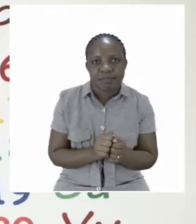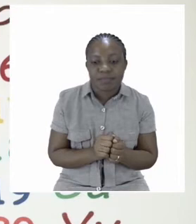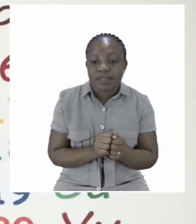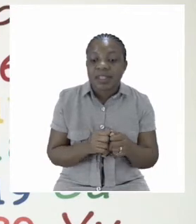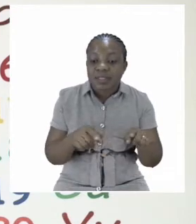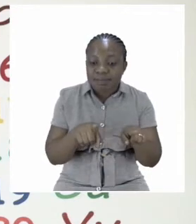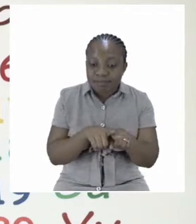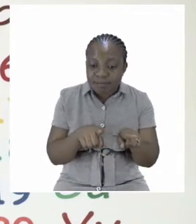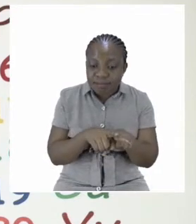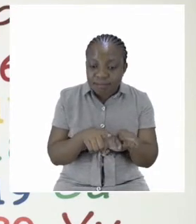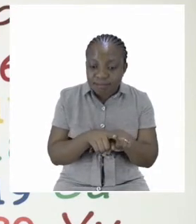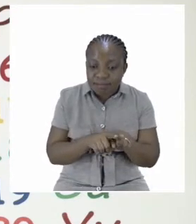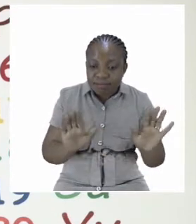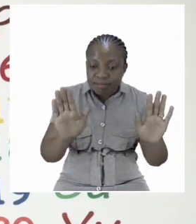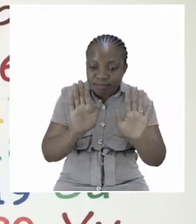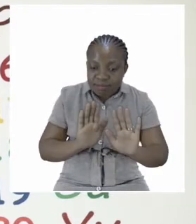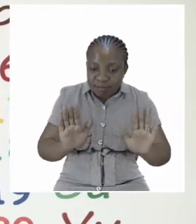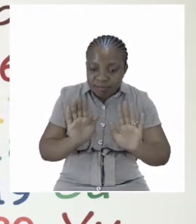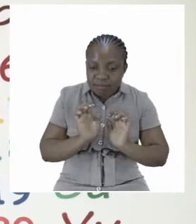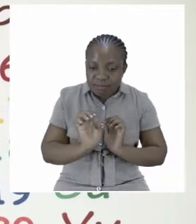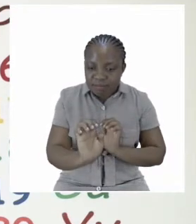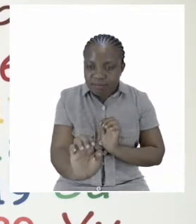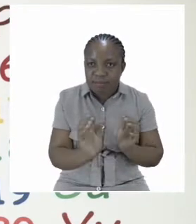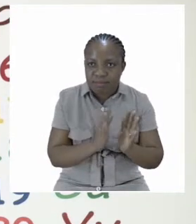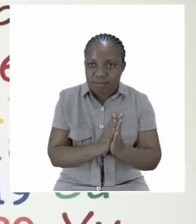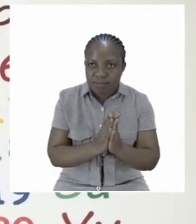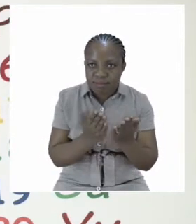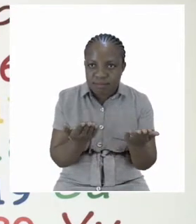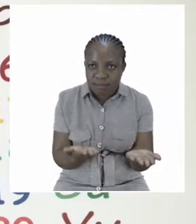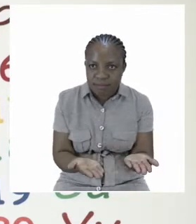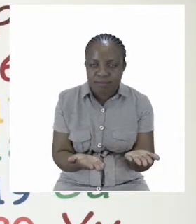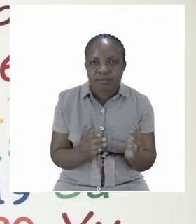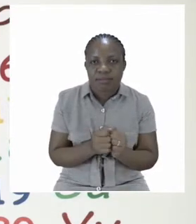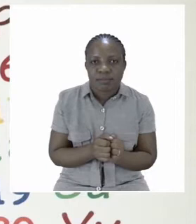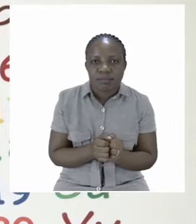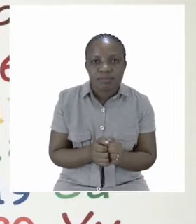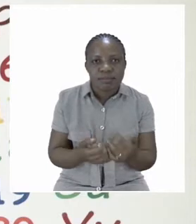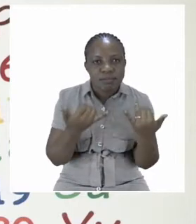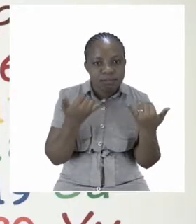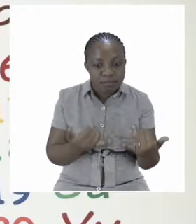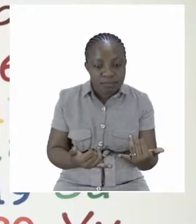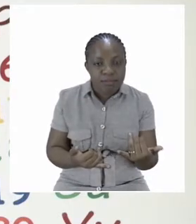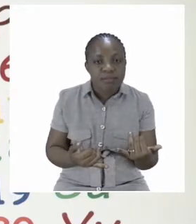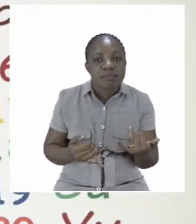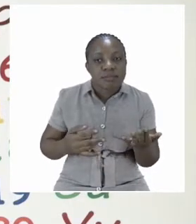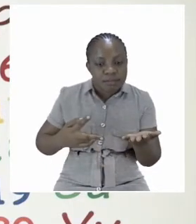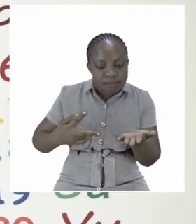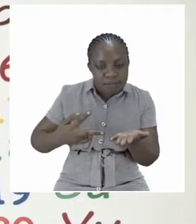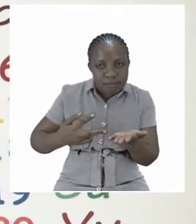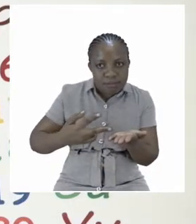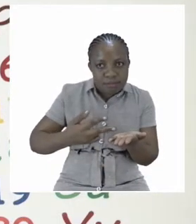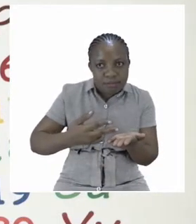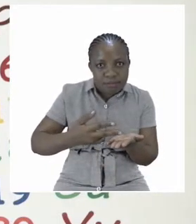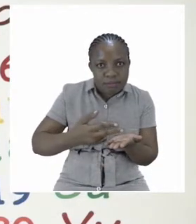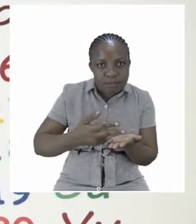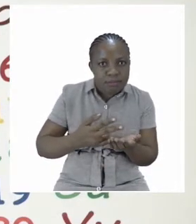yourself. The next thing we are going to do is we need to cut our